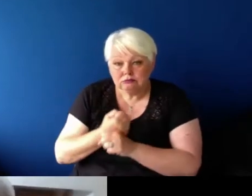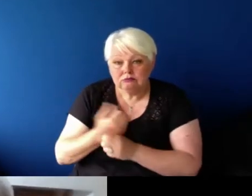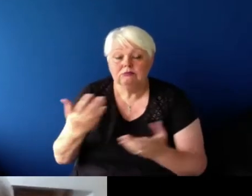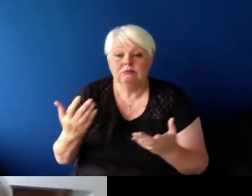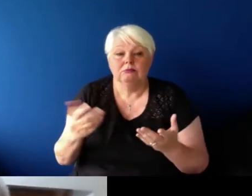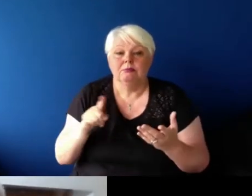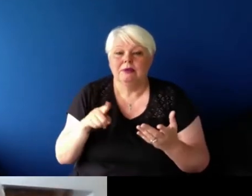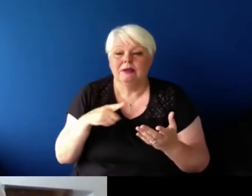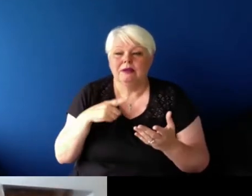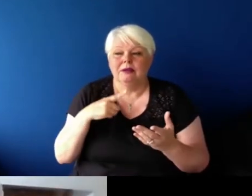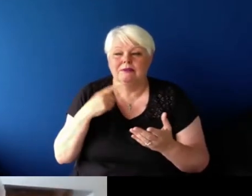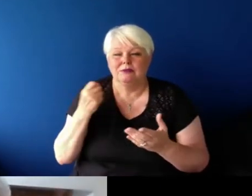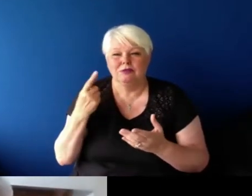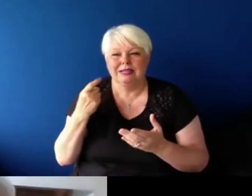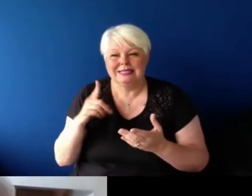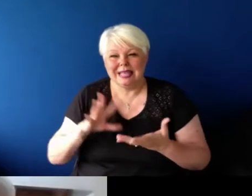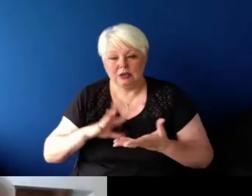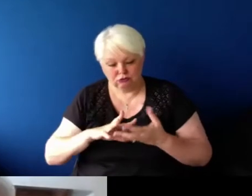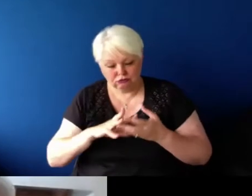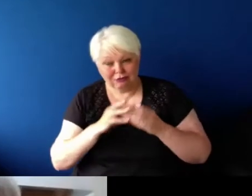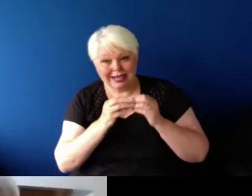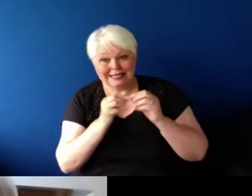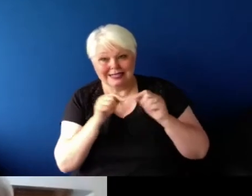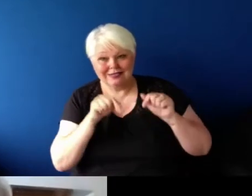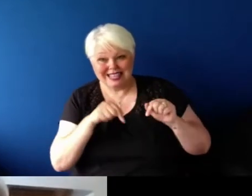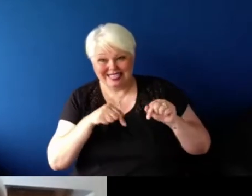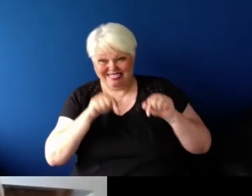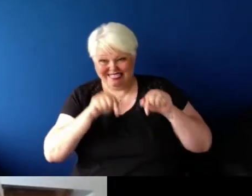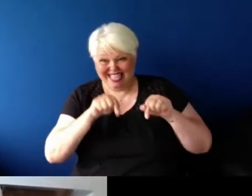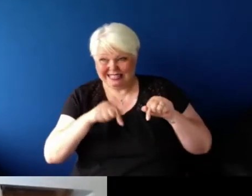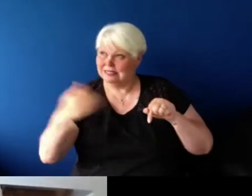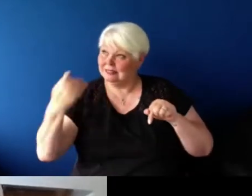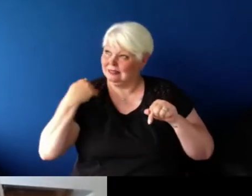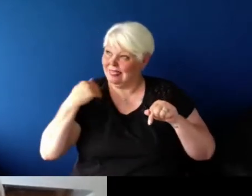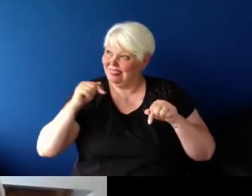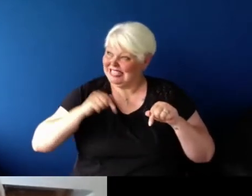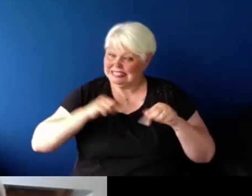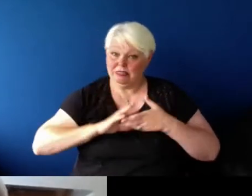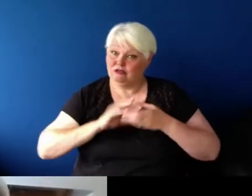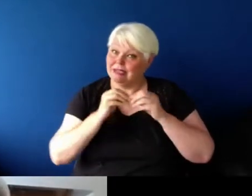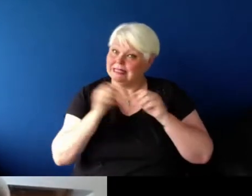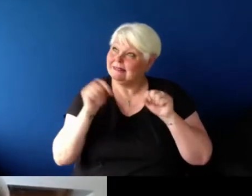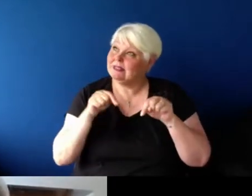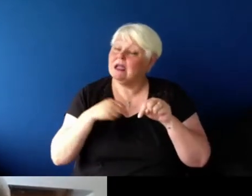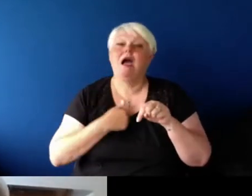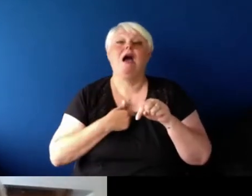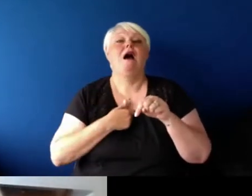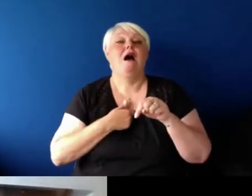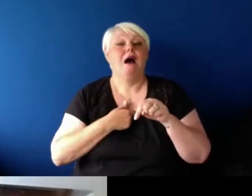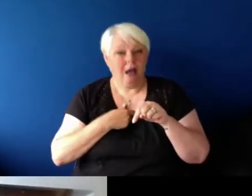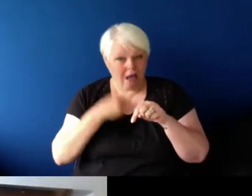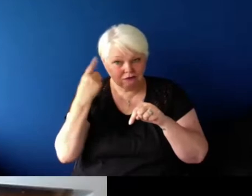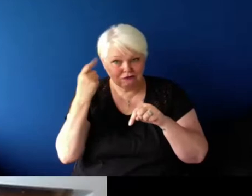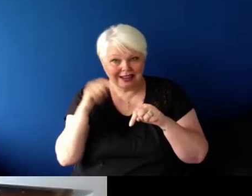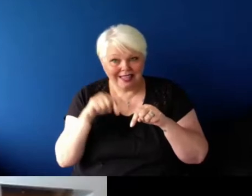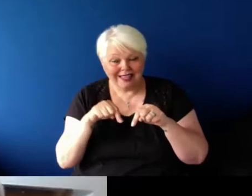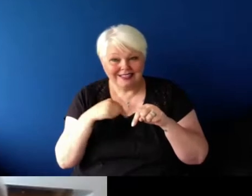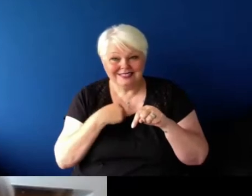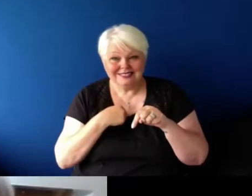come to realize that it's that creativity that is my calling. And that there's a possibility of